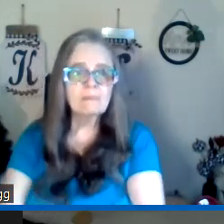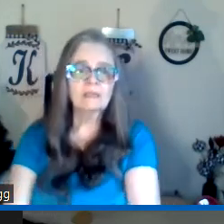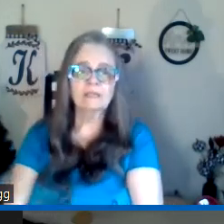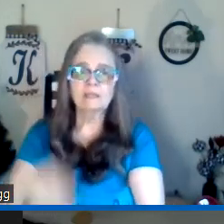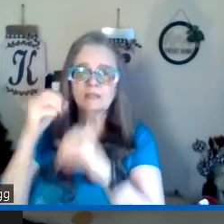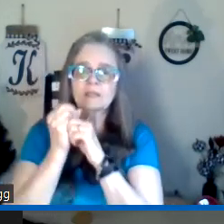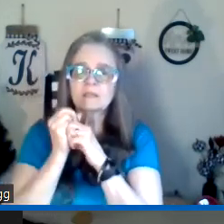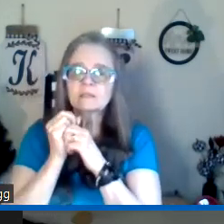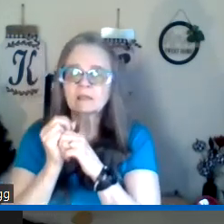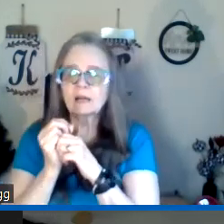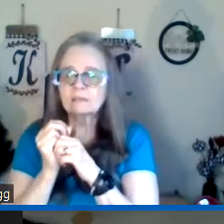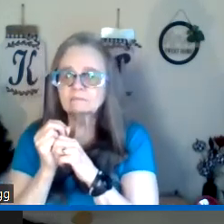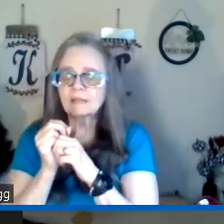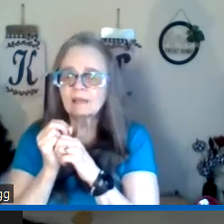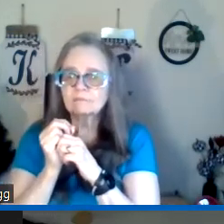he